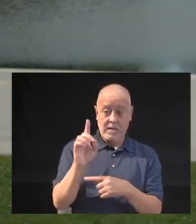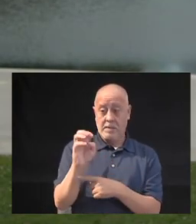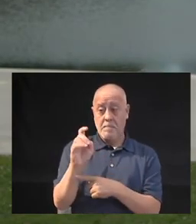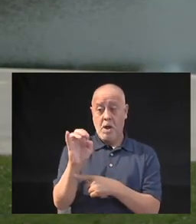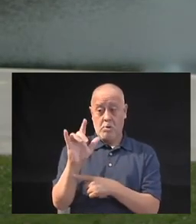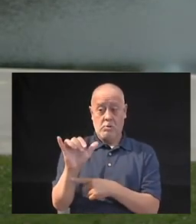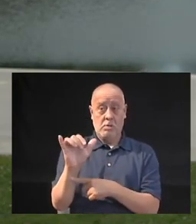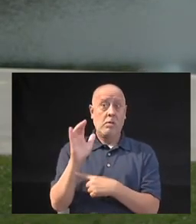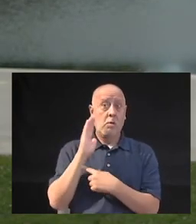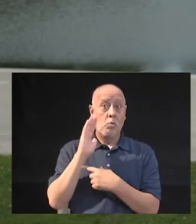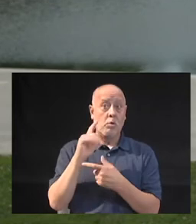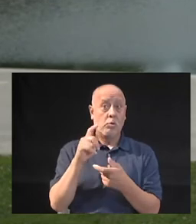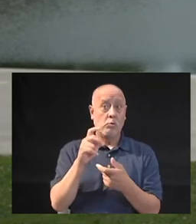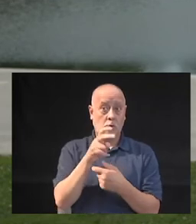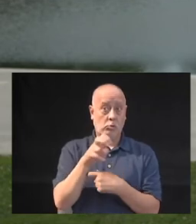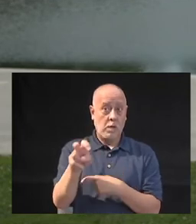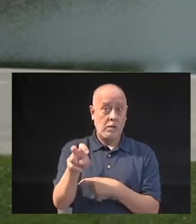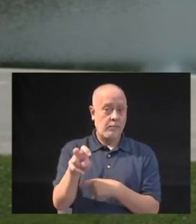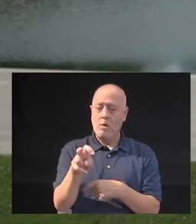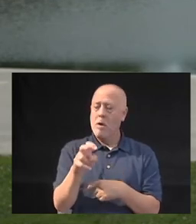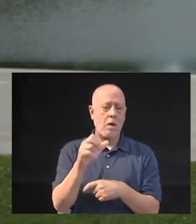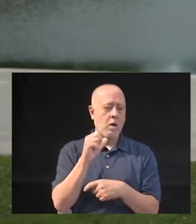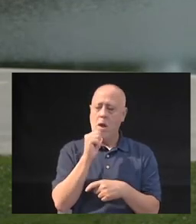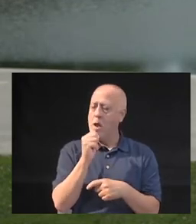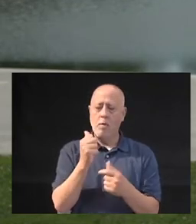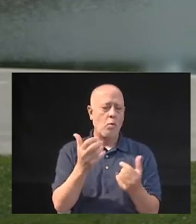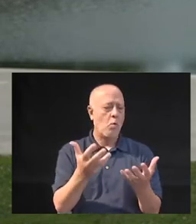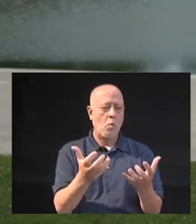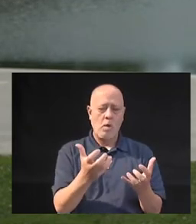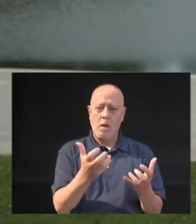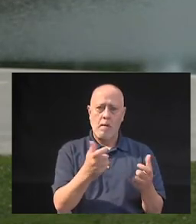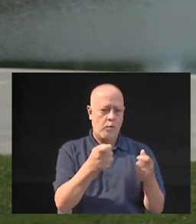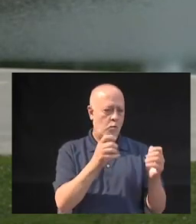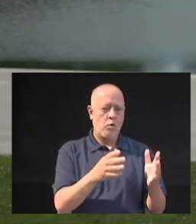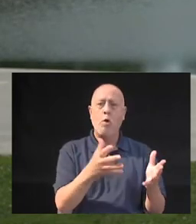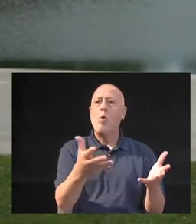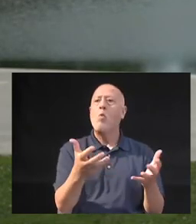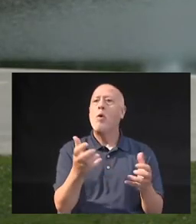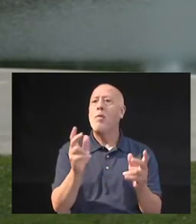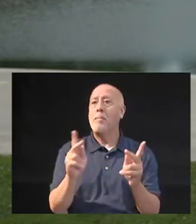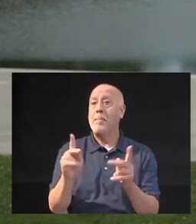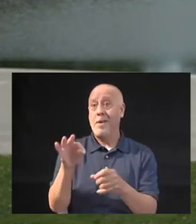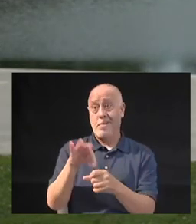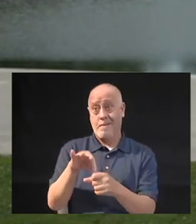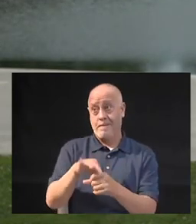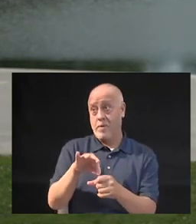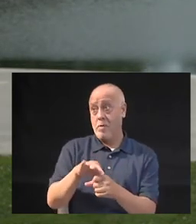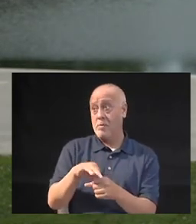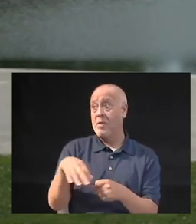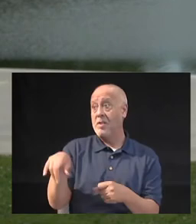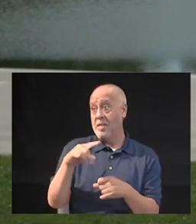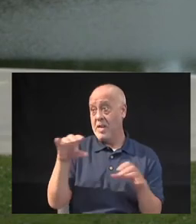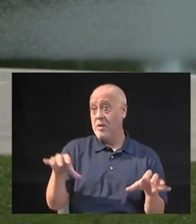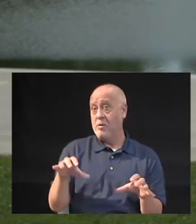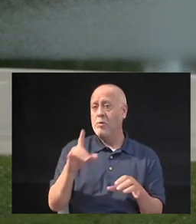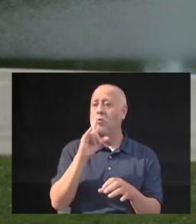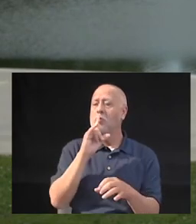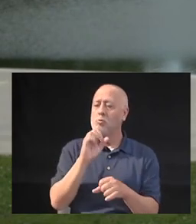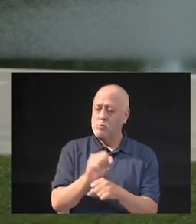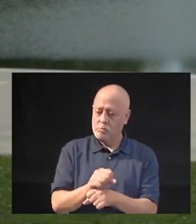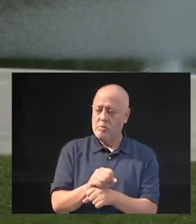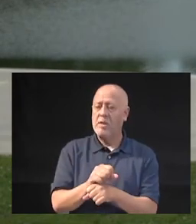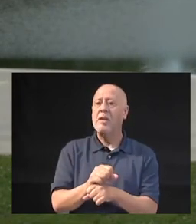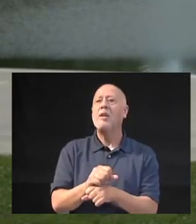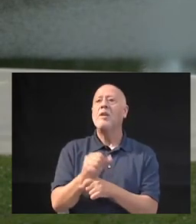transfer based not on the will of the ruler, but on the will of the people and the vote that they exercise. Truly, he was